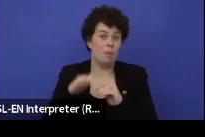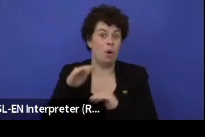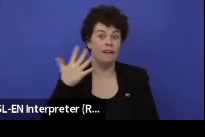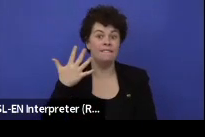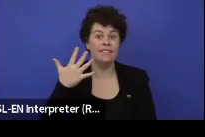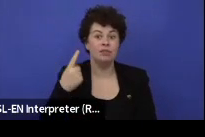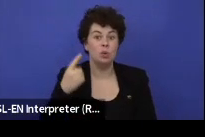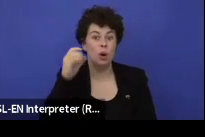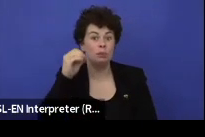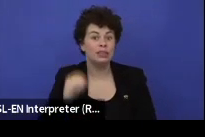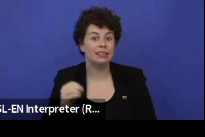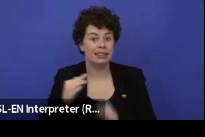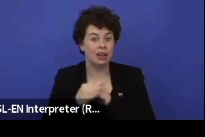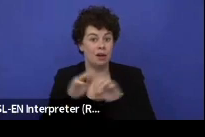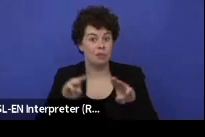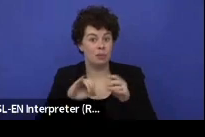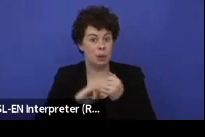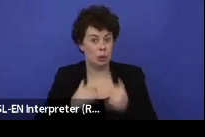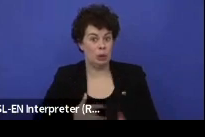of the population.